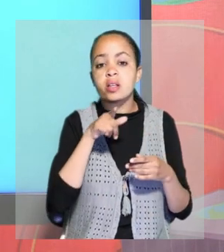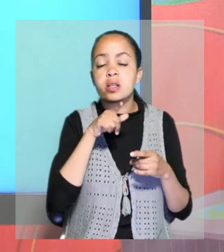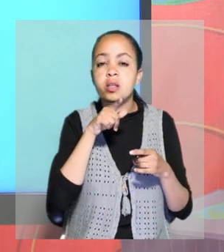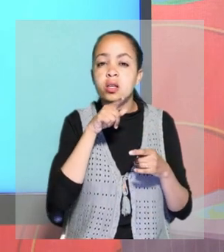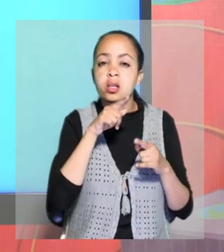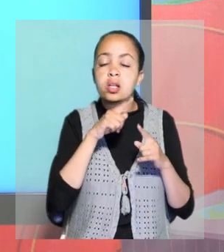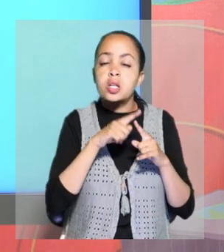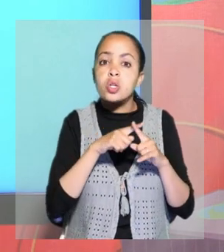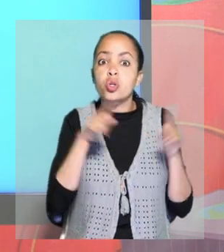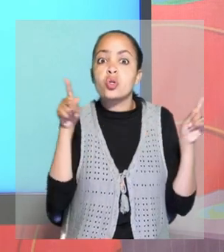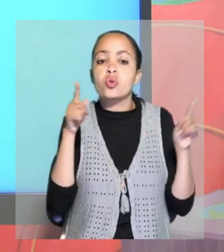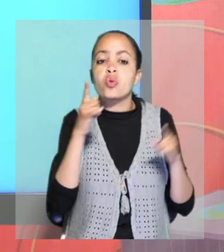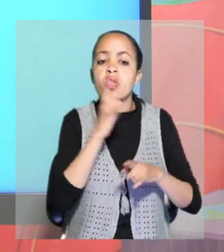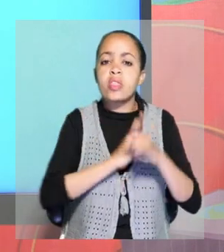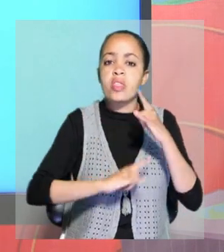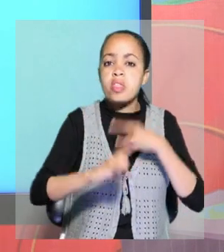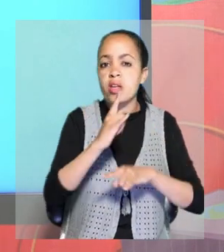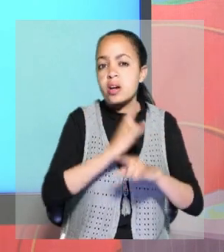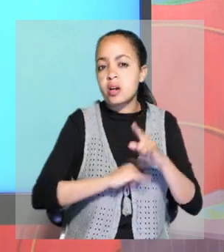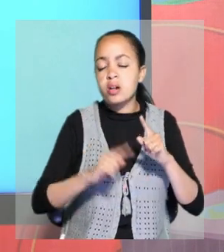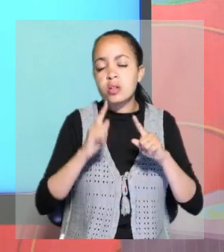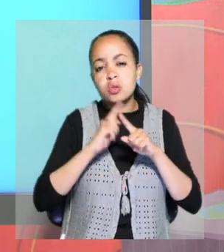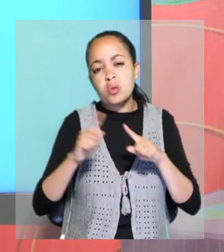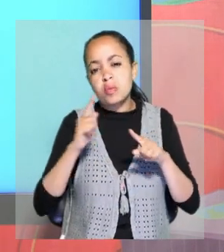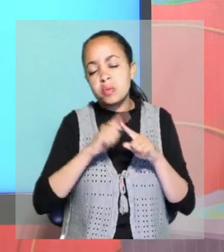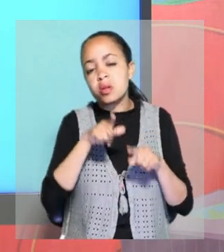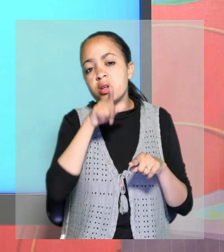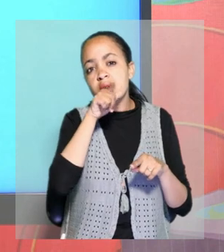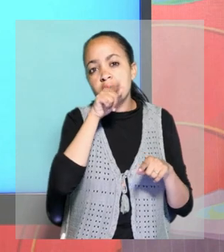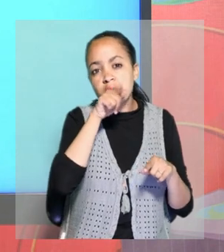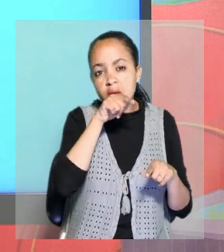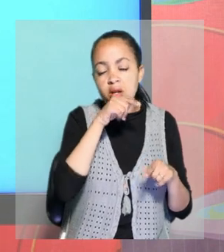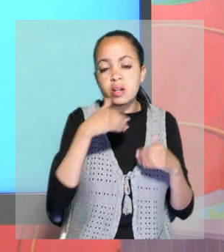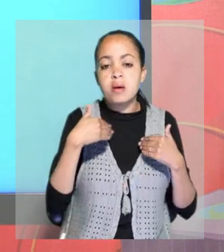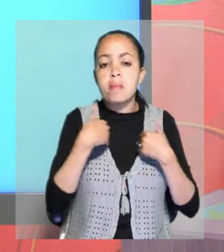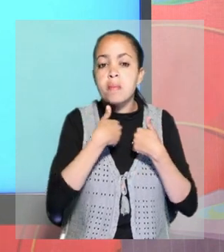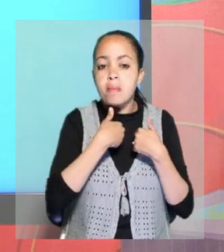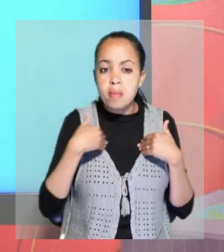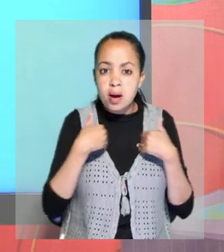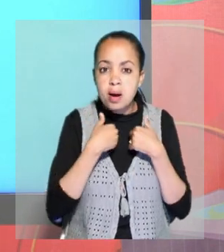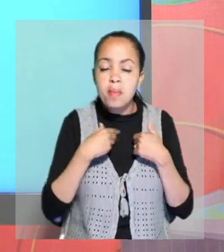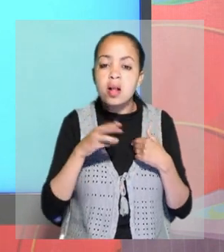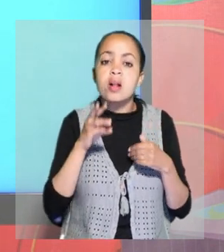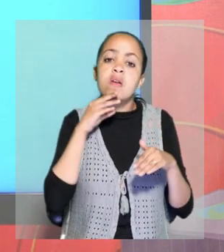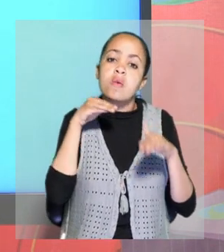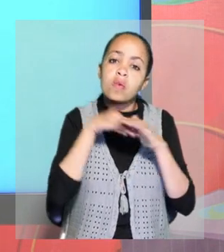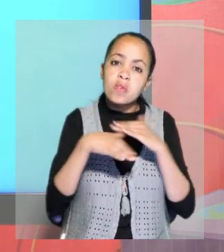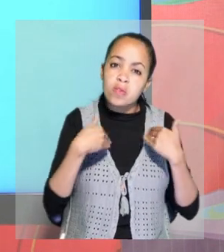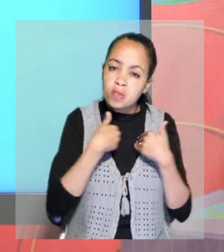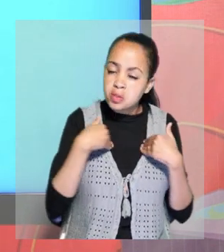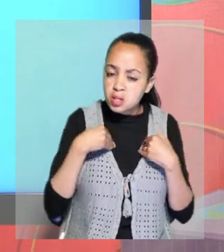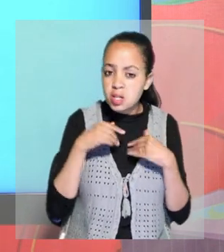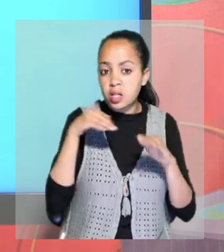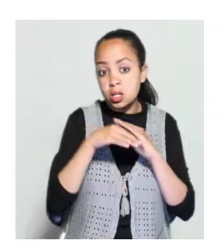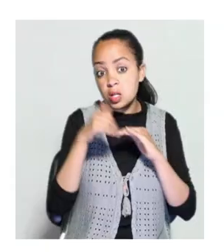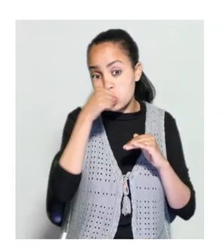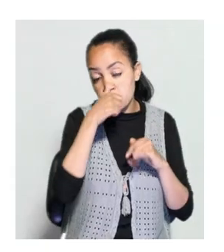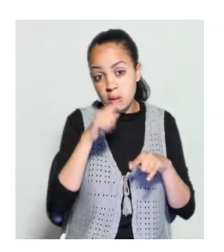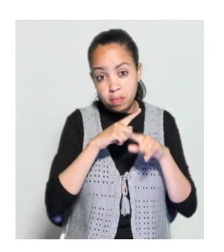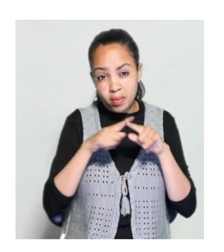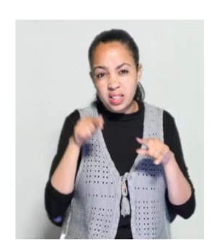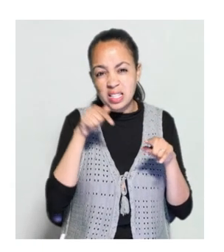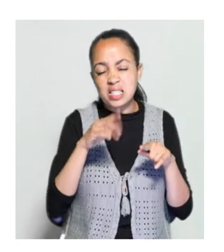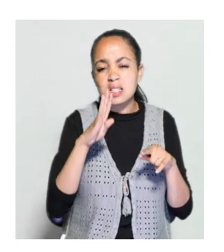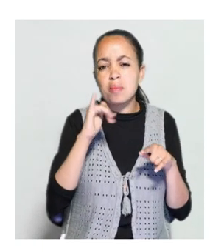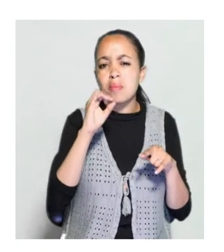Ethiopia. We can find so many bird species, mammal, amphibian species in Ethiopia. But